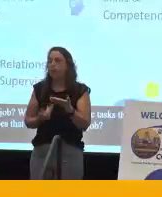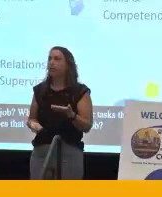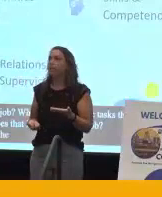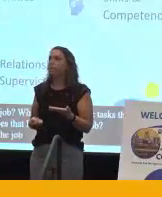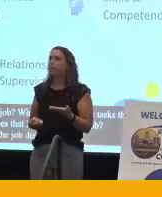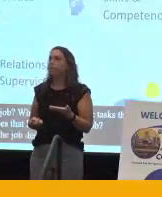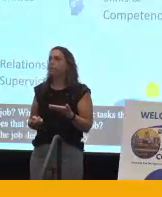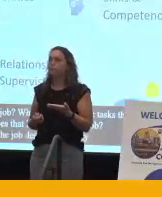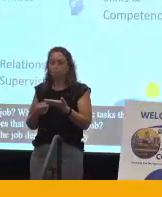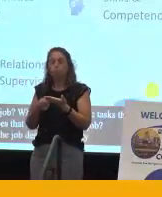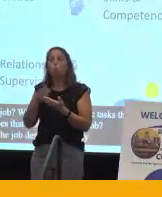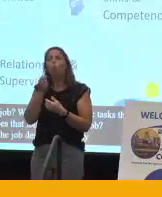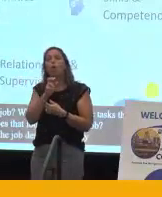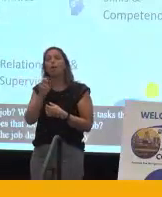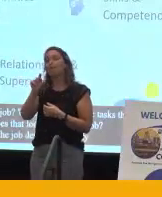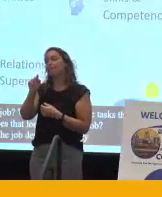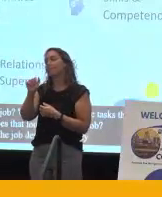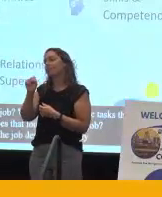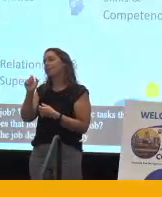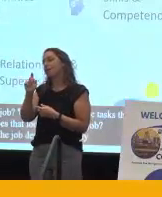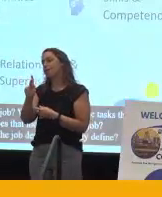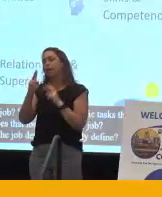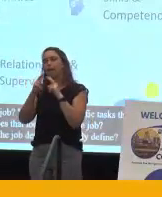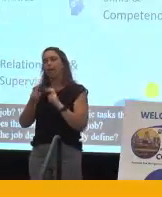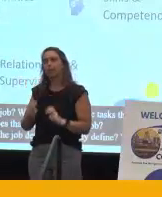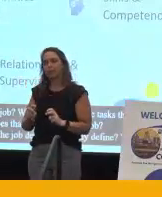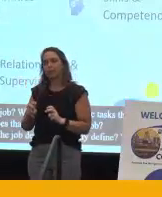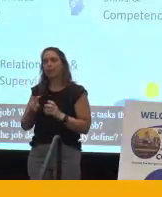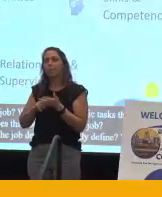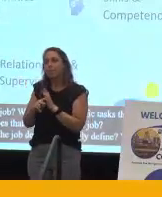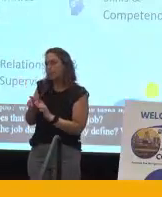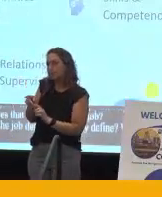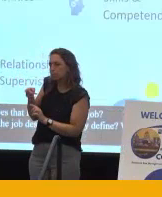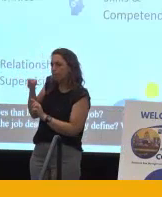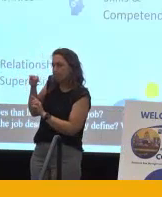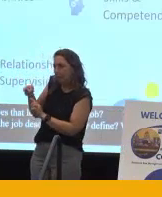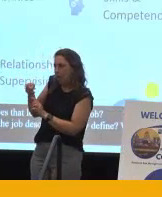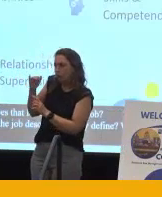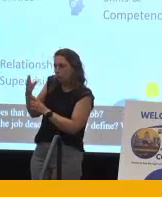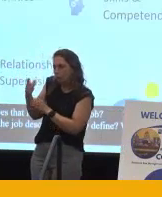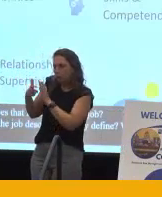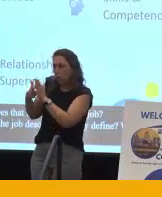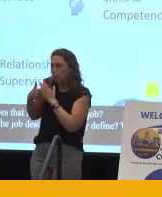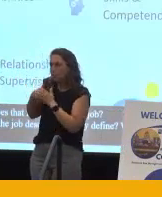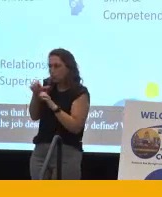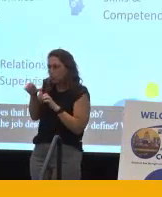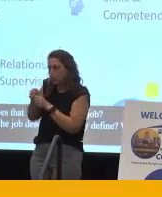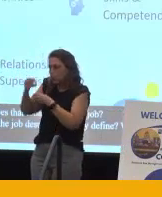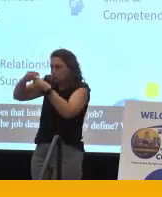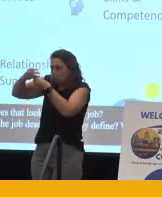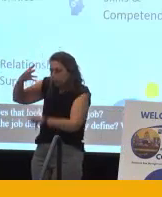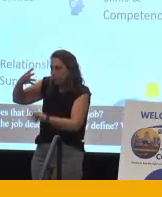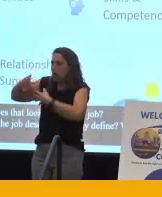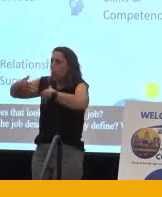Doing a task analysis, maybe looking at what are some of those really narrowed down kind of analysis